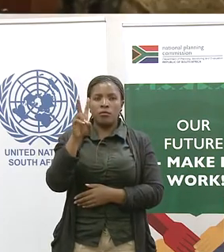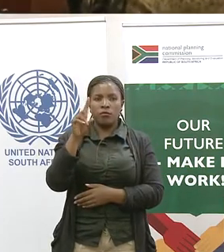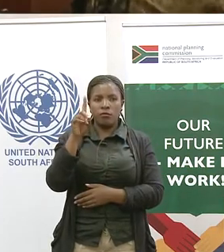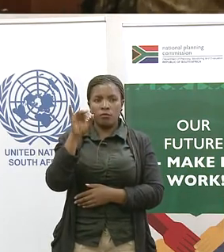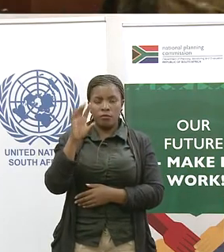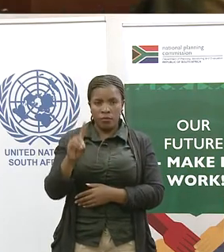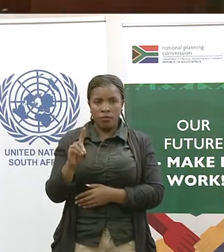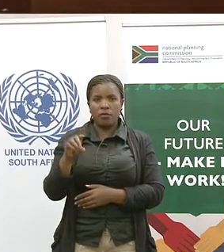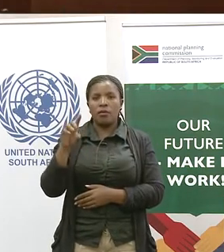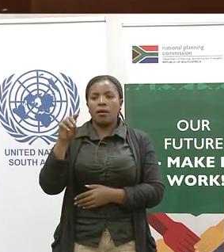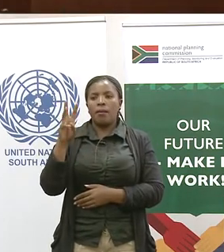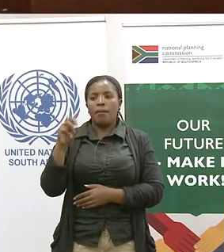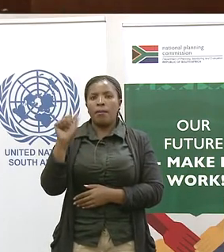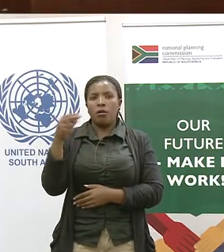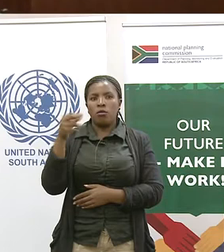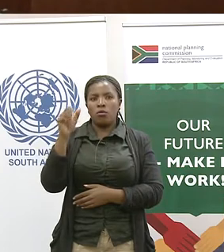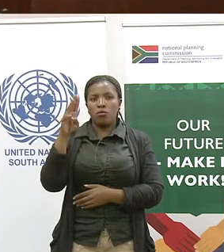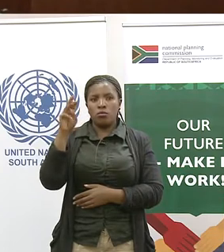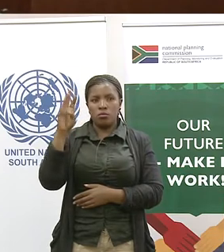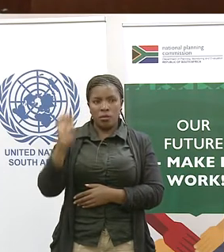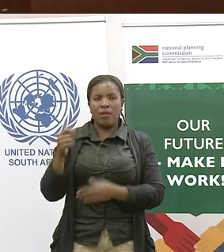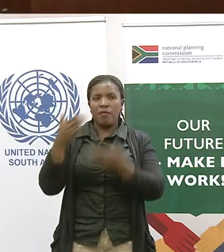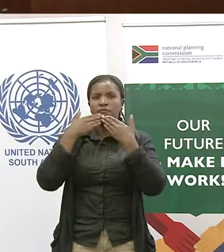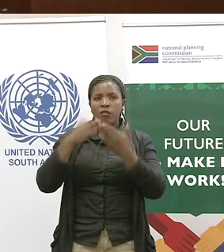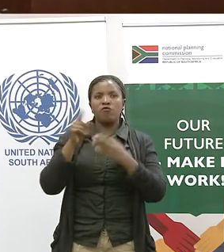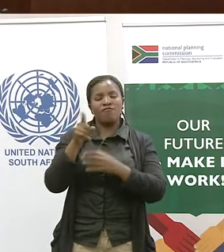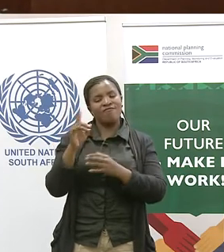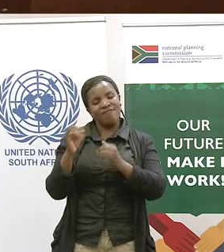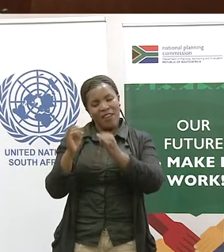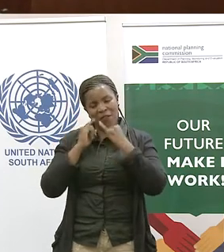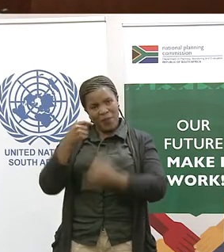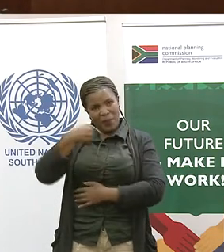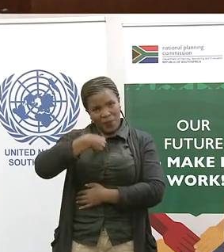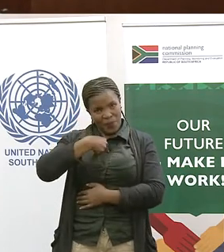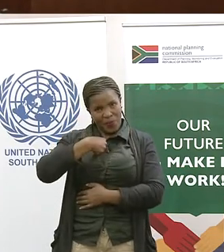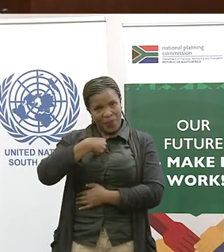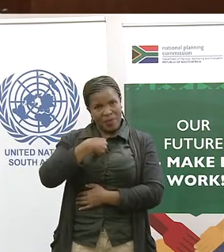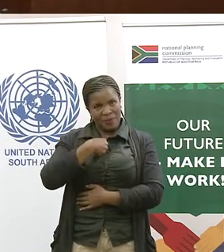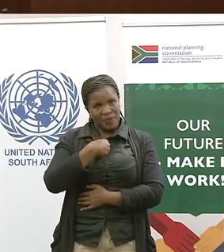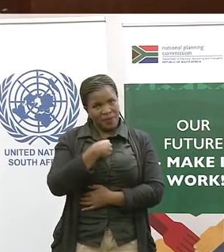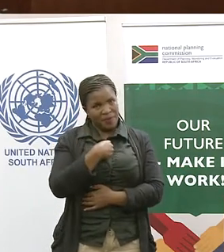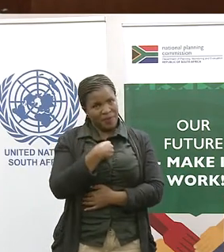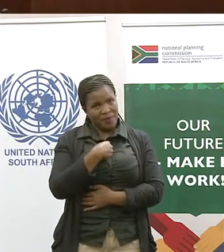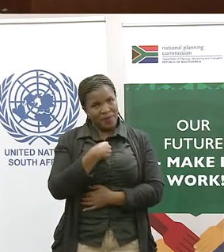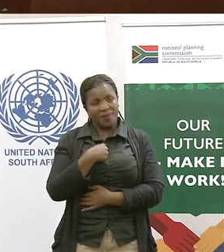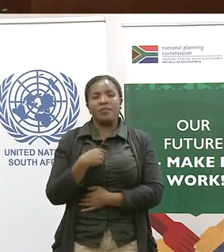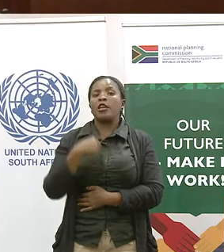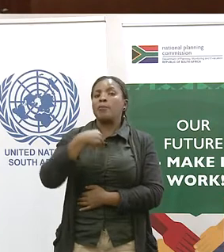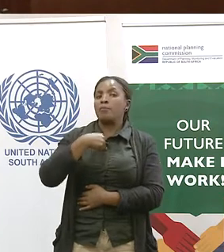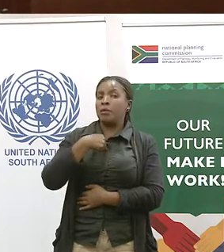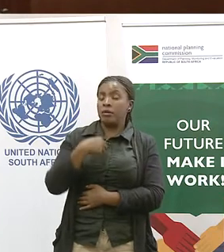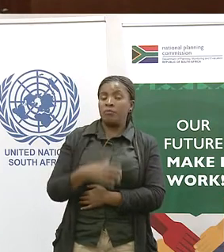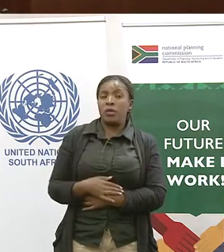And thank you very much for the invitation to this session. I work very